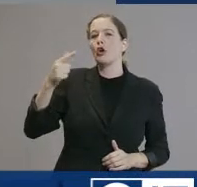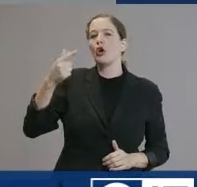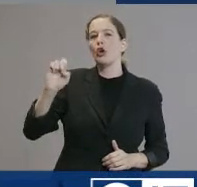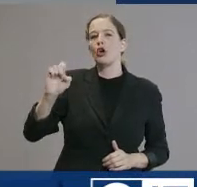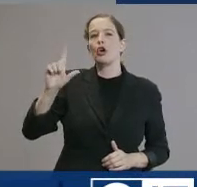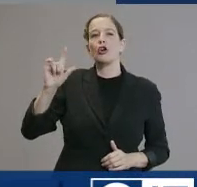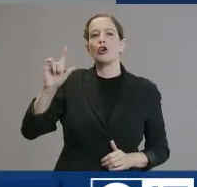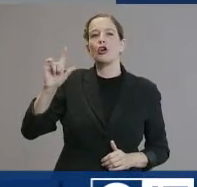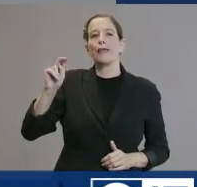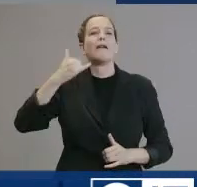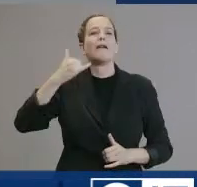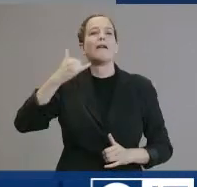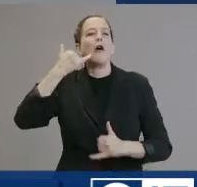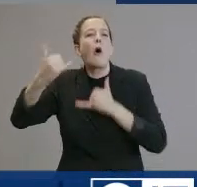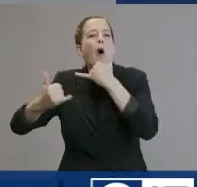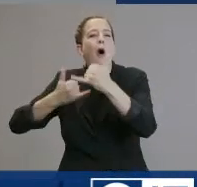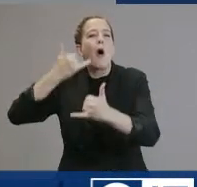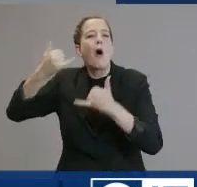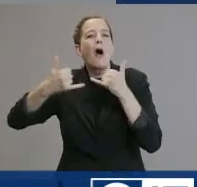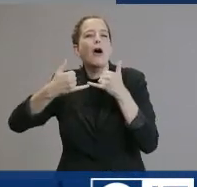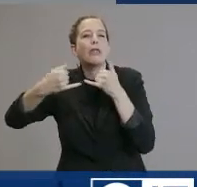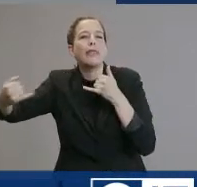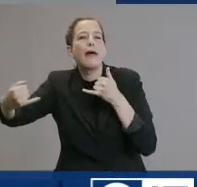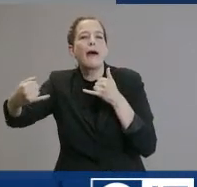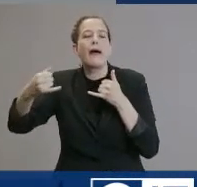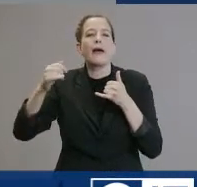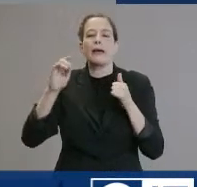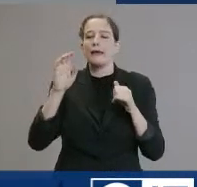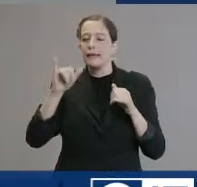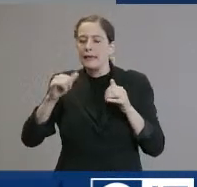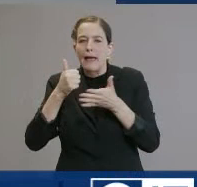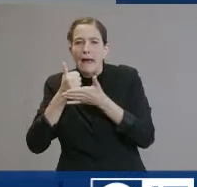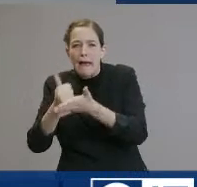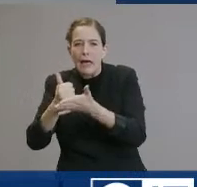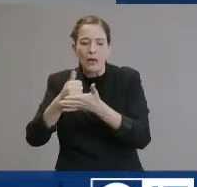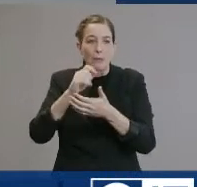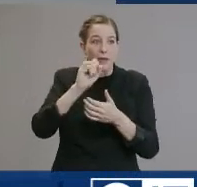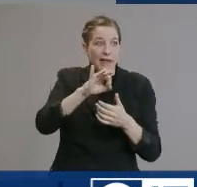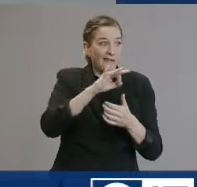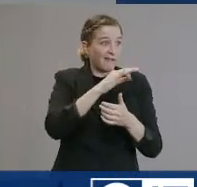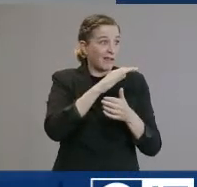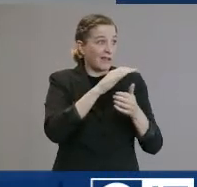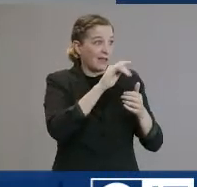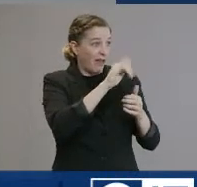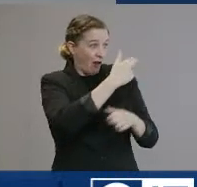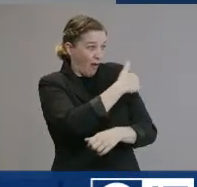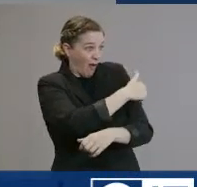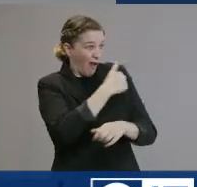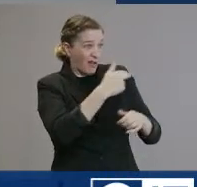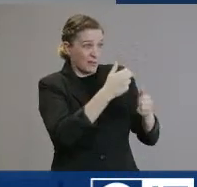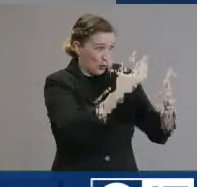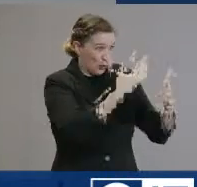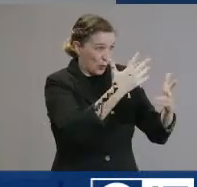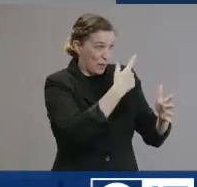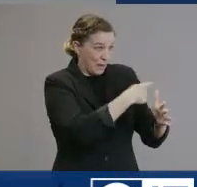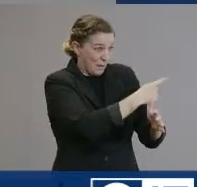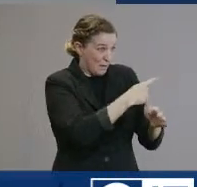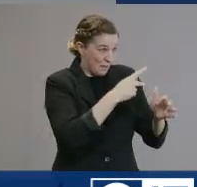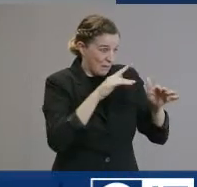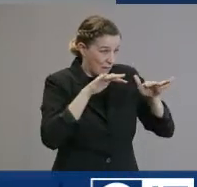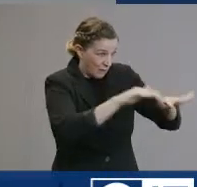facilitates the interfacility transfer of patients to balance hospital resources should that be